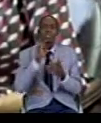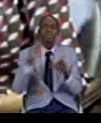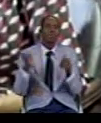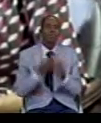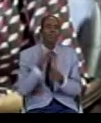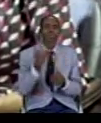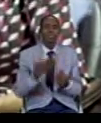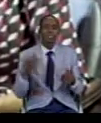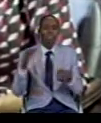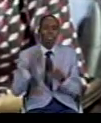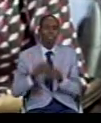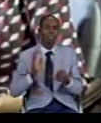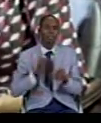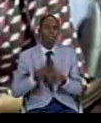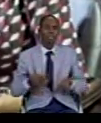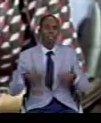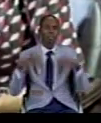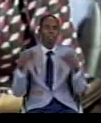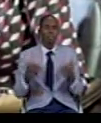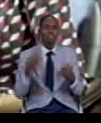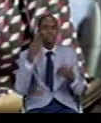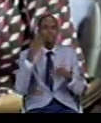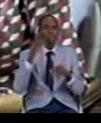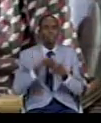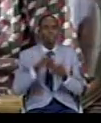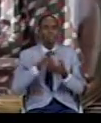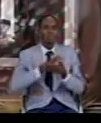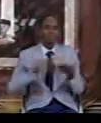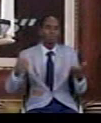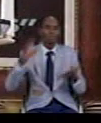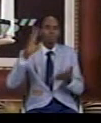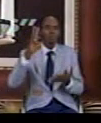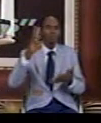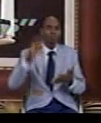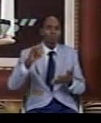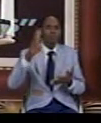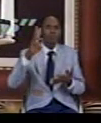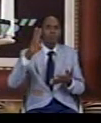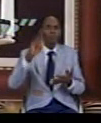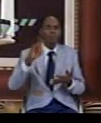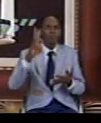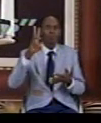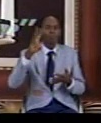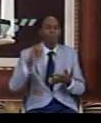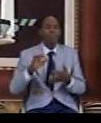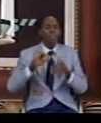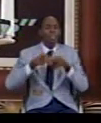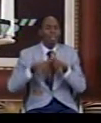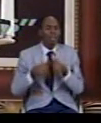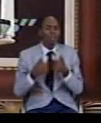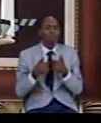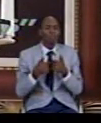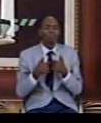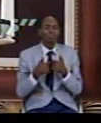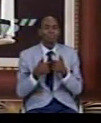my agenda now. Look at verse 60. Jesus said unto him, tell me somebody there.